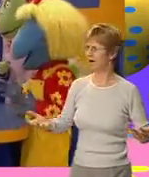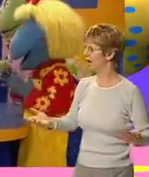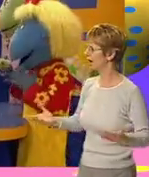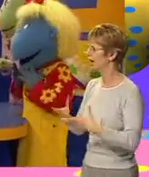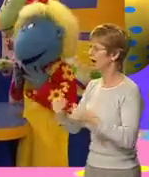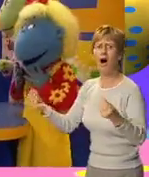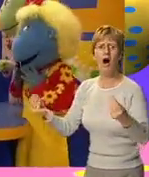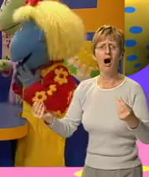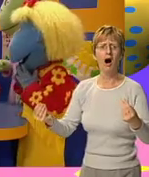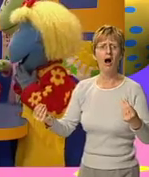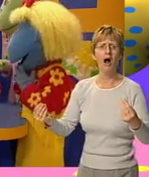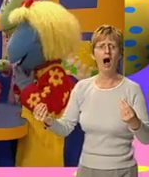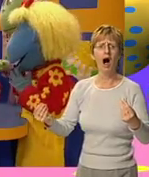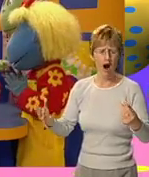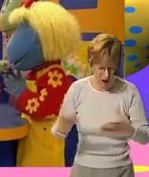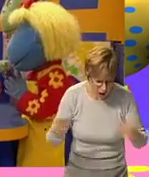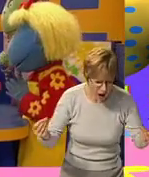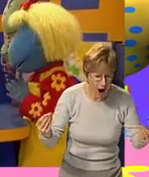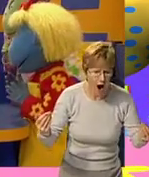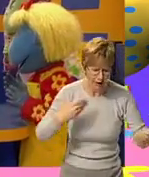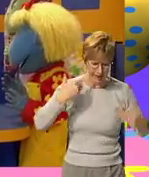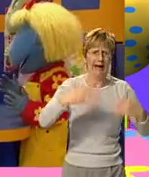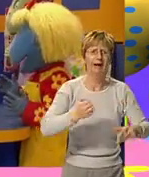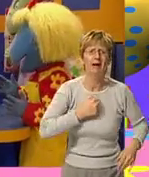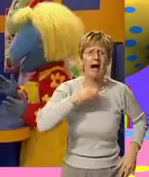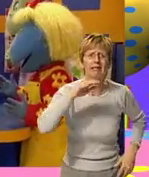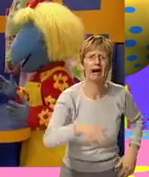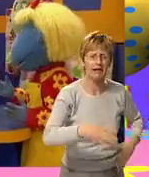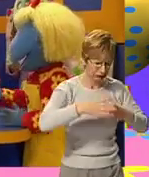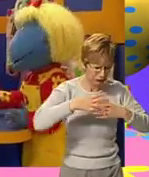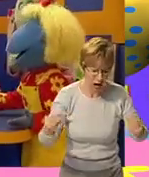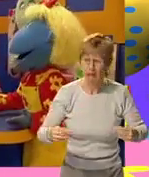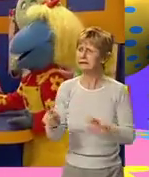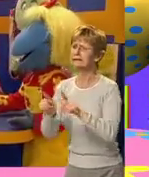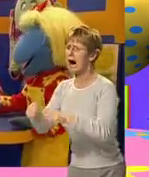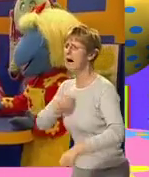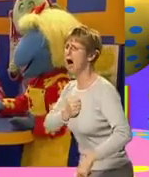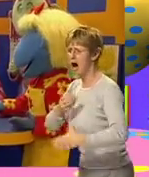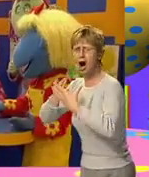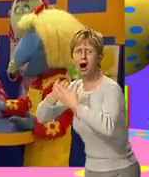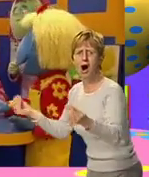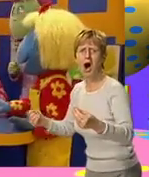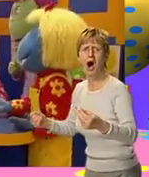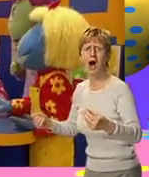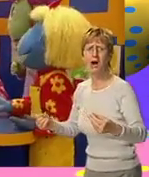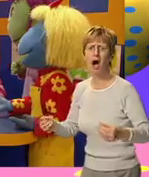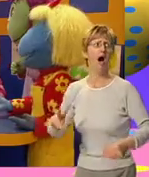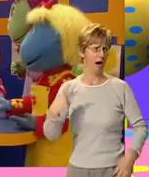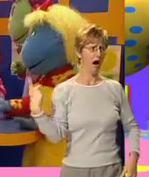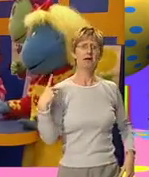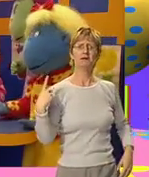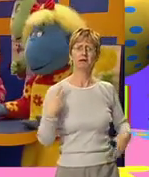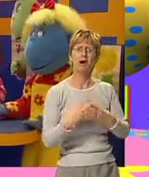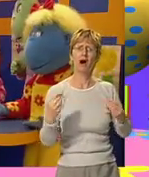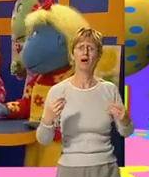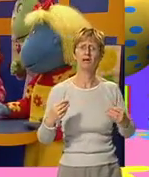Oh, no. It's gone. Oh, no. I left it here and it's gone. So's mine. And ours. Where have all the